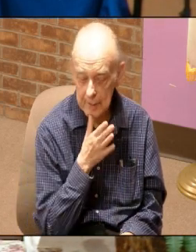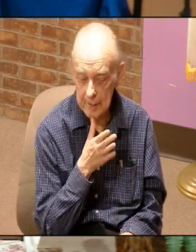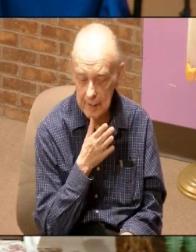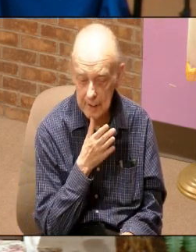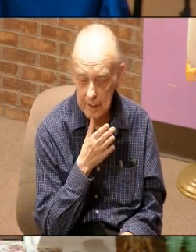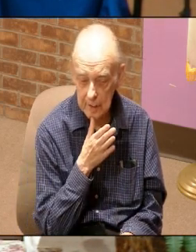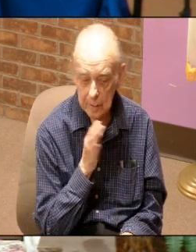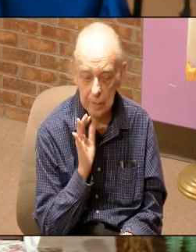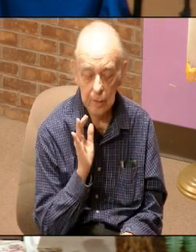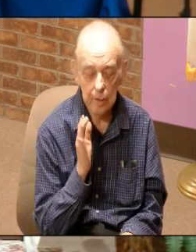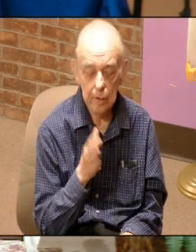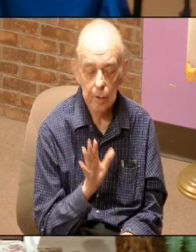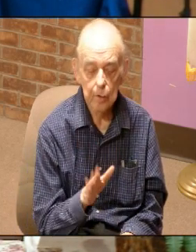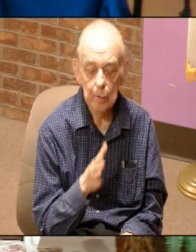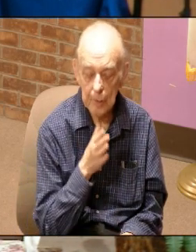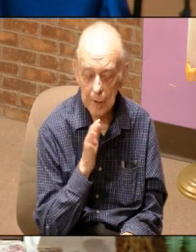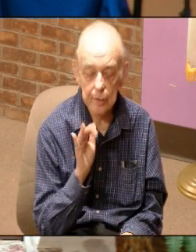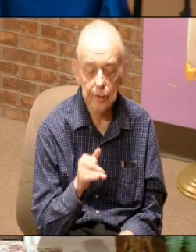she's still going to love you.